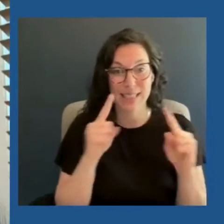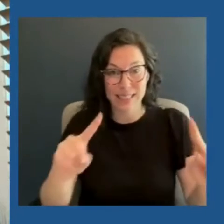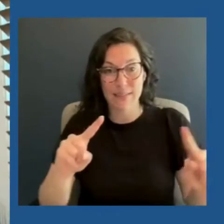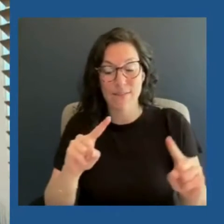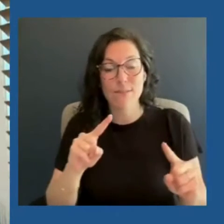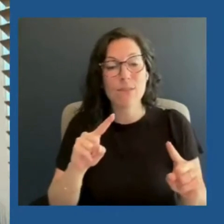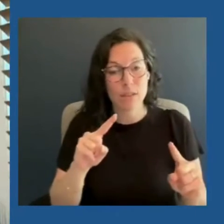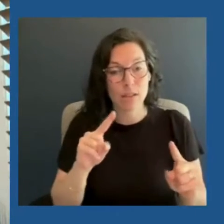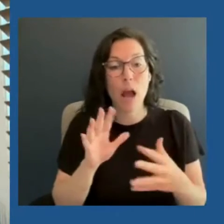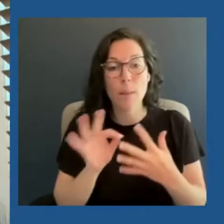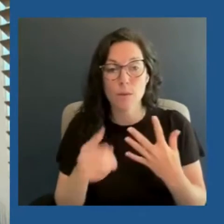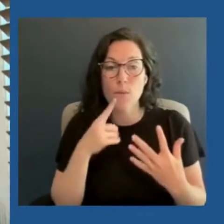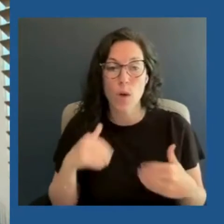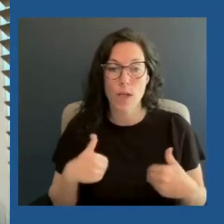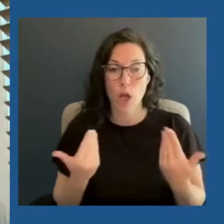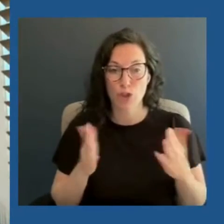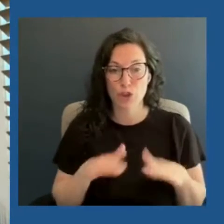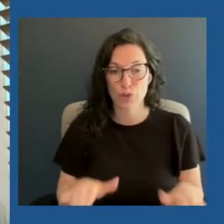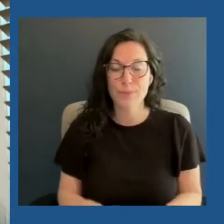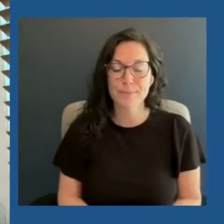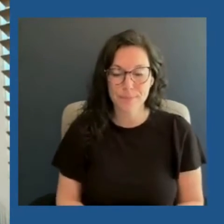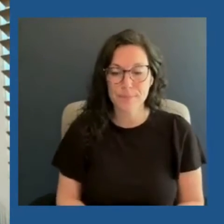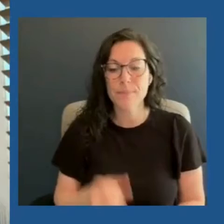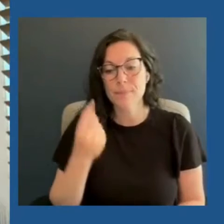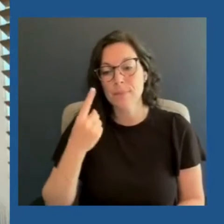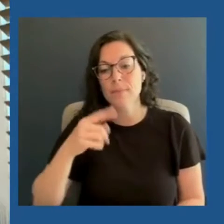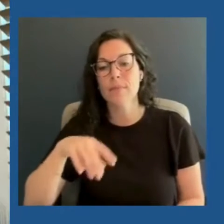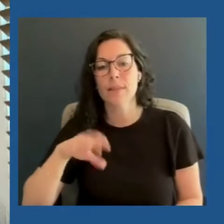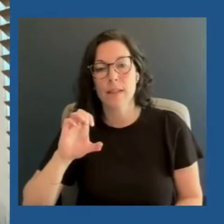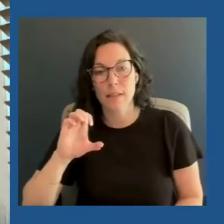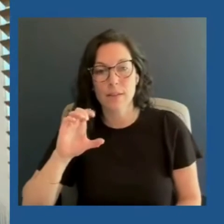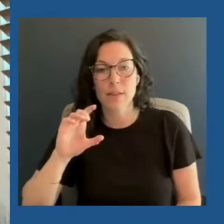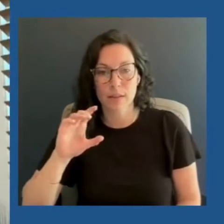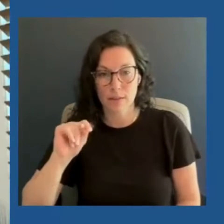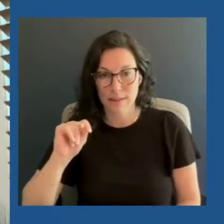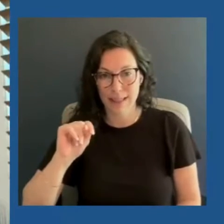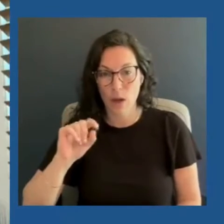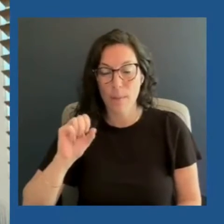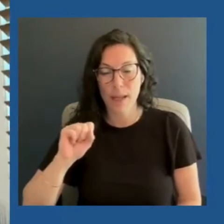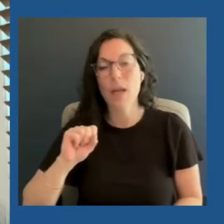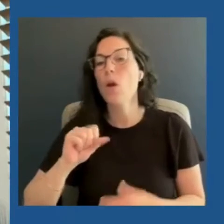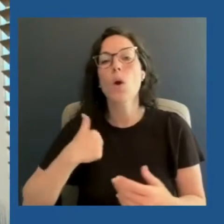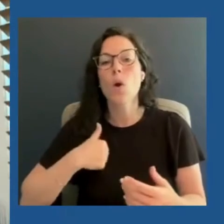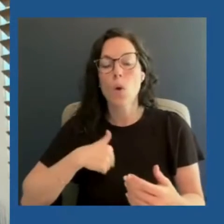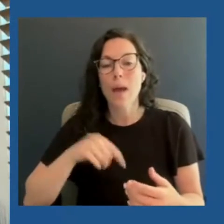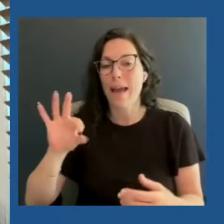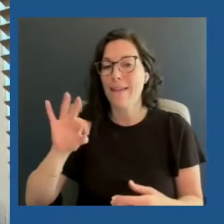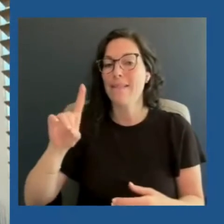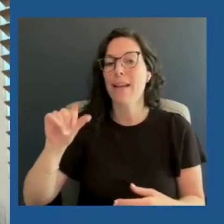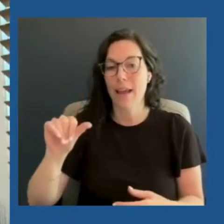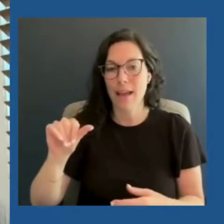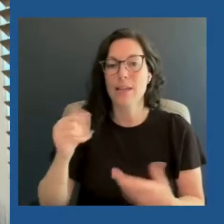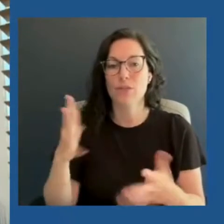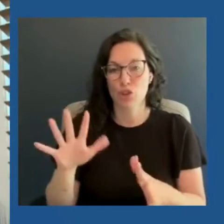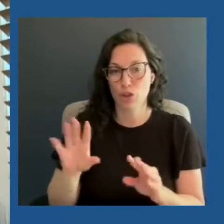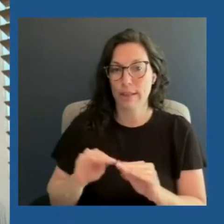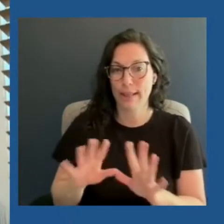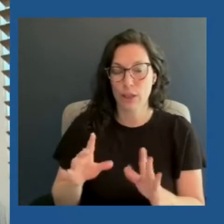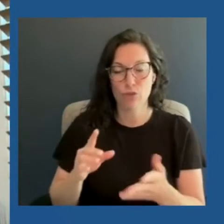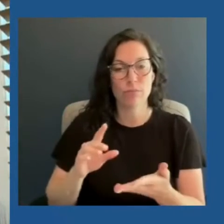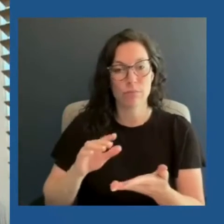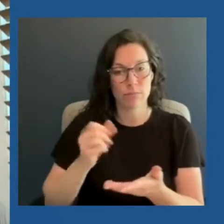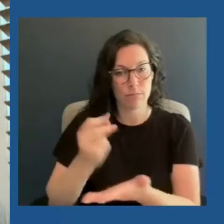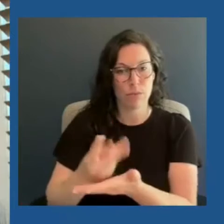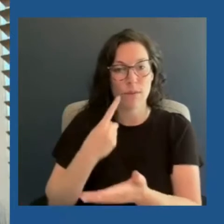children. In the case of electroconvulsive therapy, I mentioned that the FDA has cleared ECT down to the age of 13, but we know